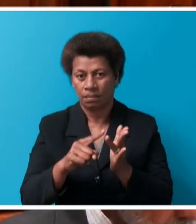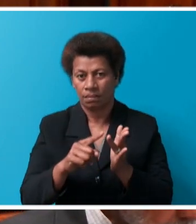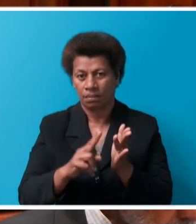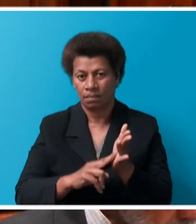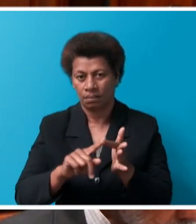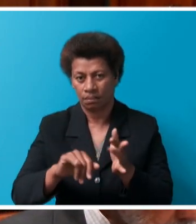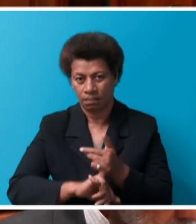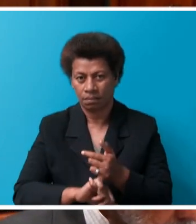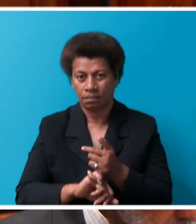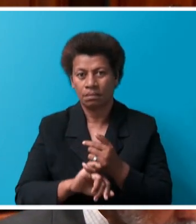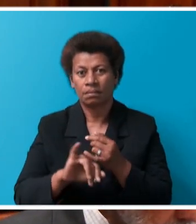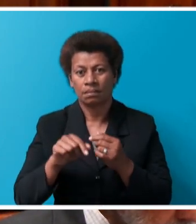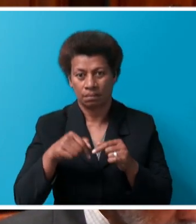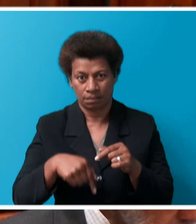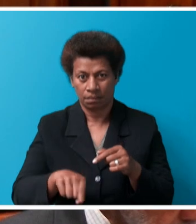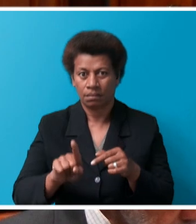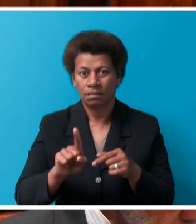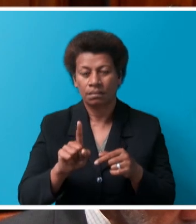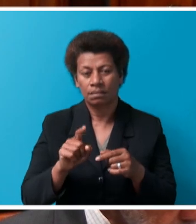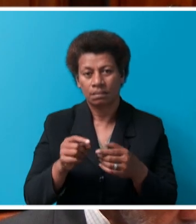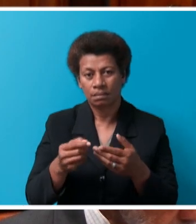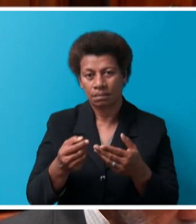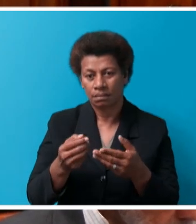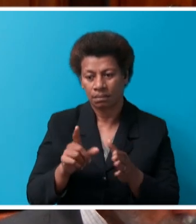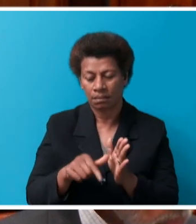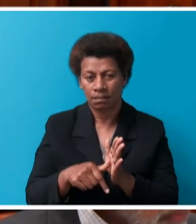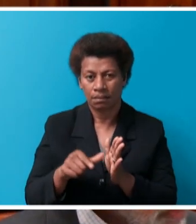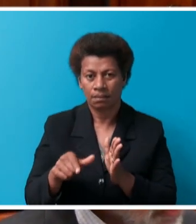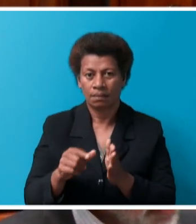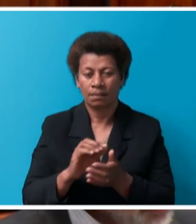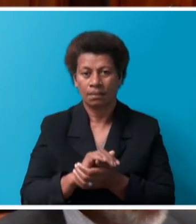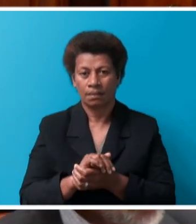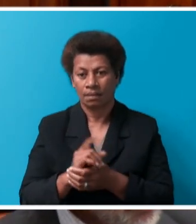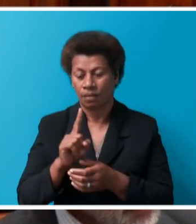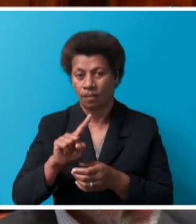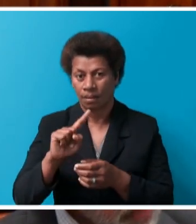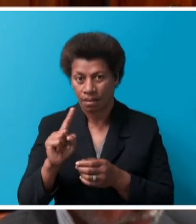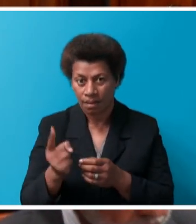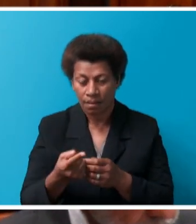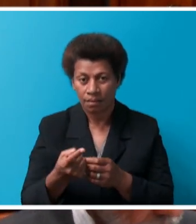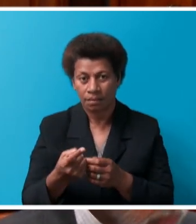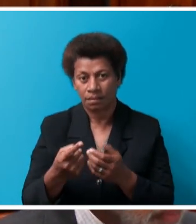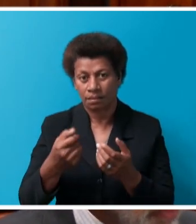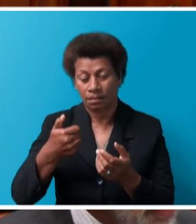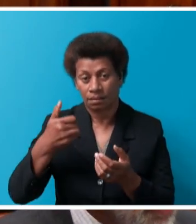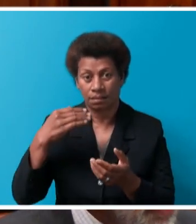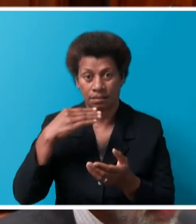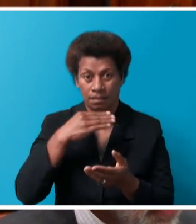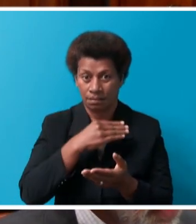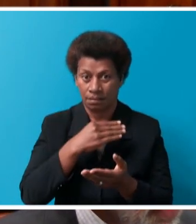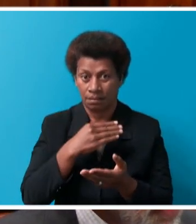this season. The largest that we've gone is 1,685 tons in